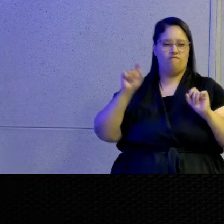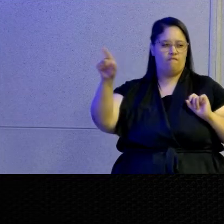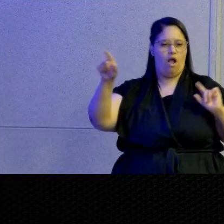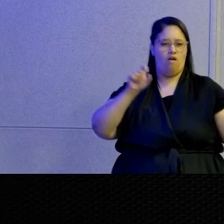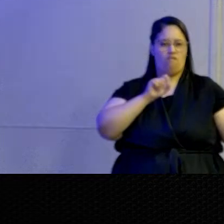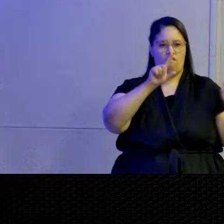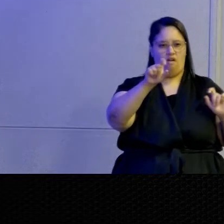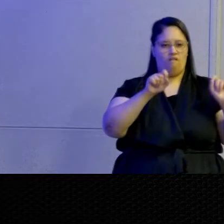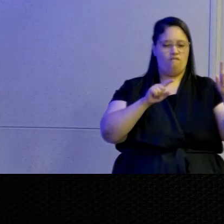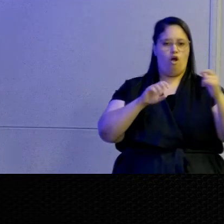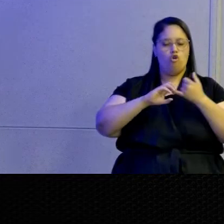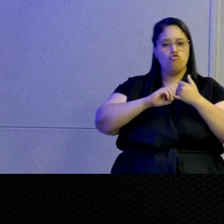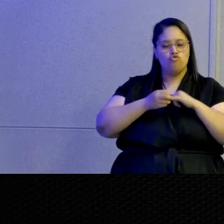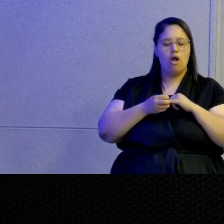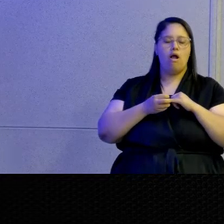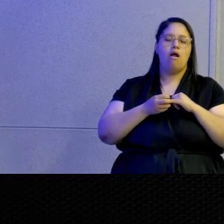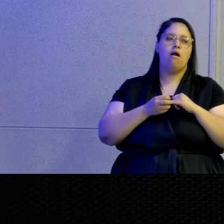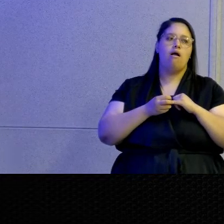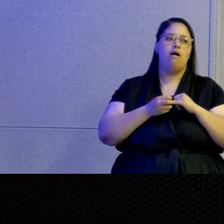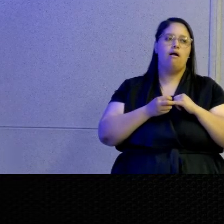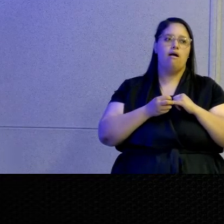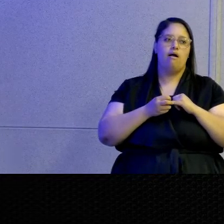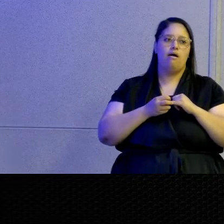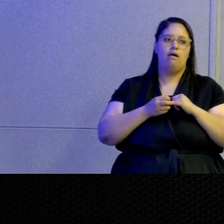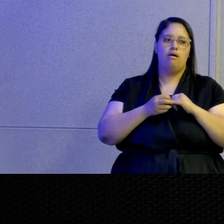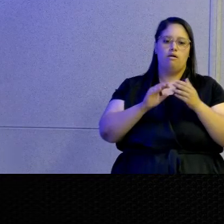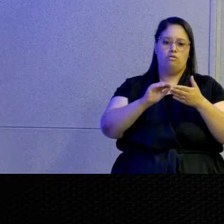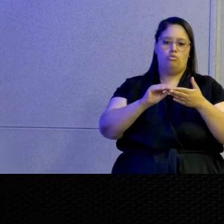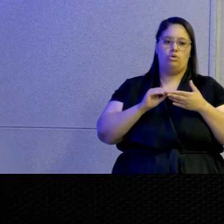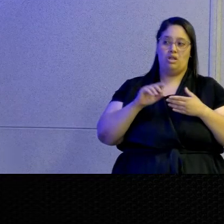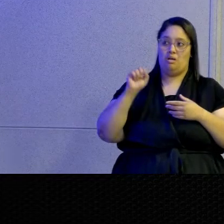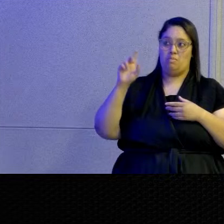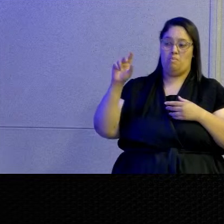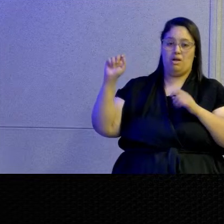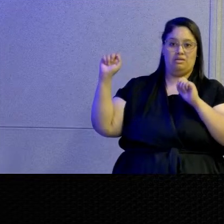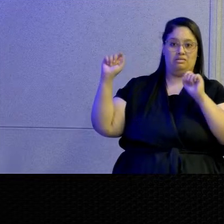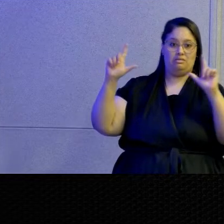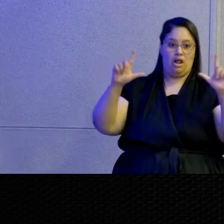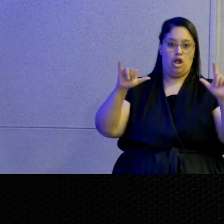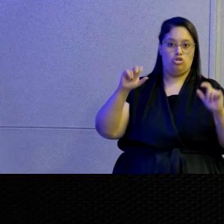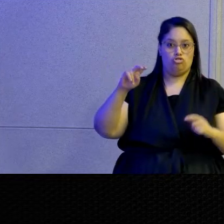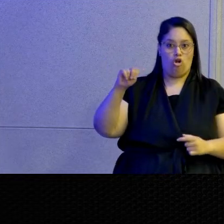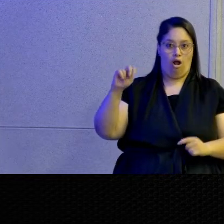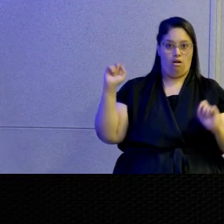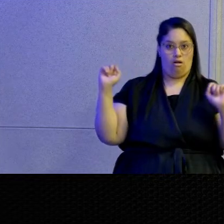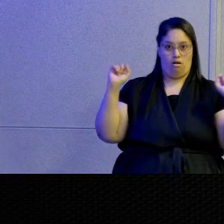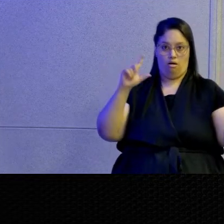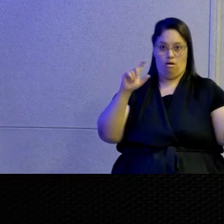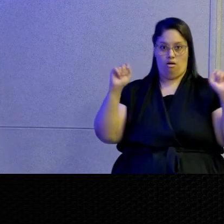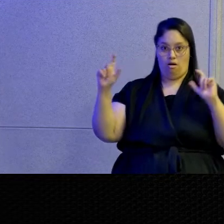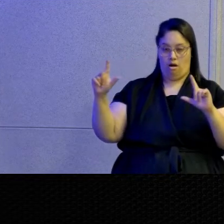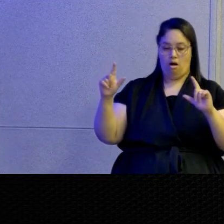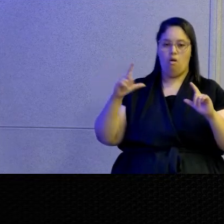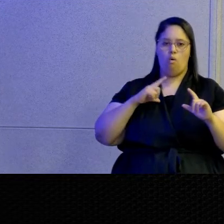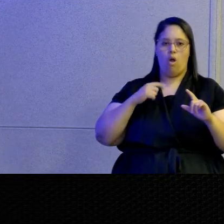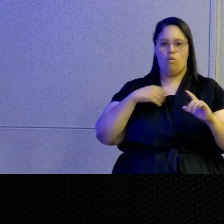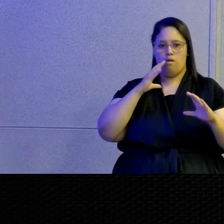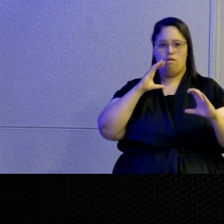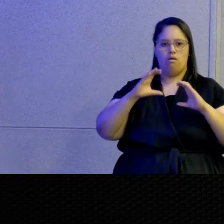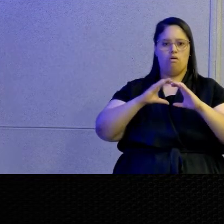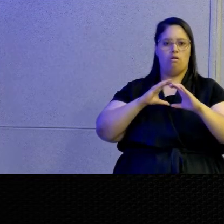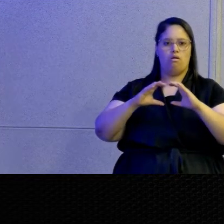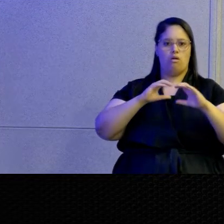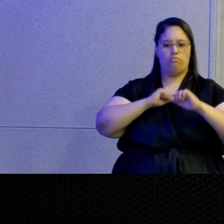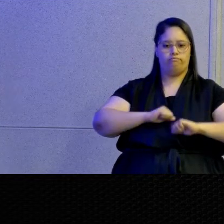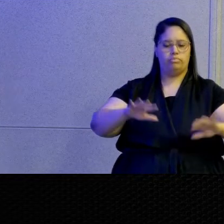bring those slides that John put there so that we communicate that science